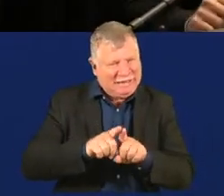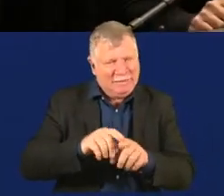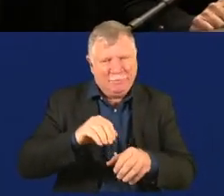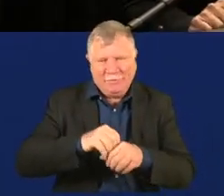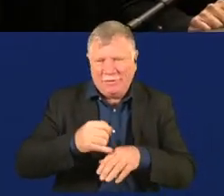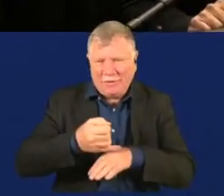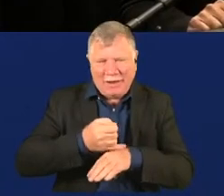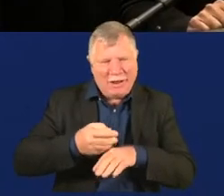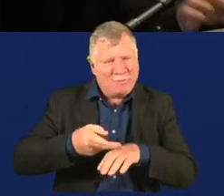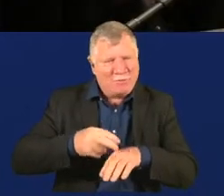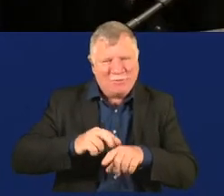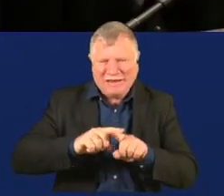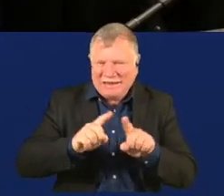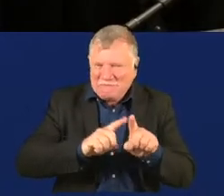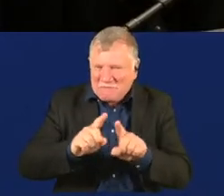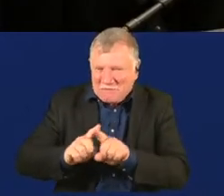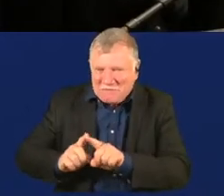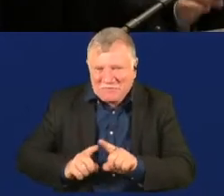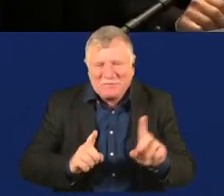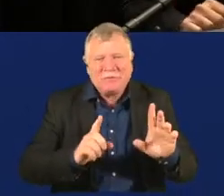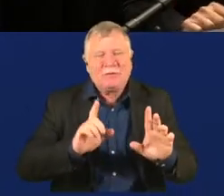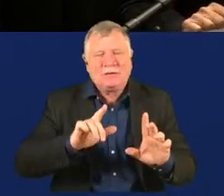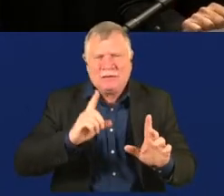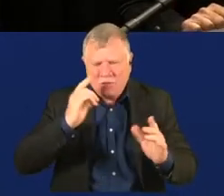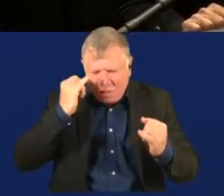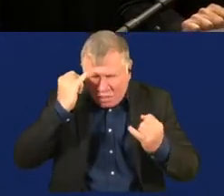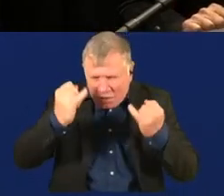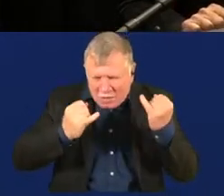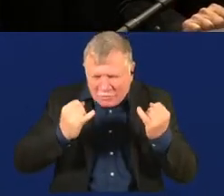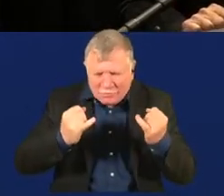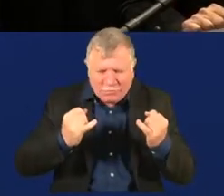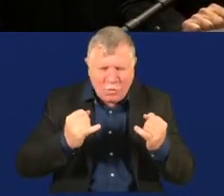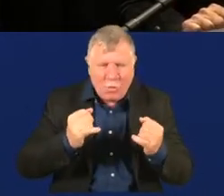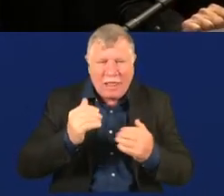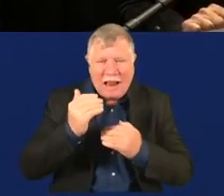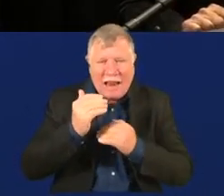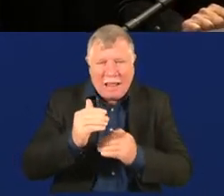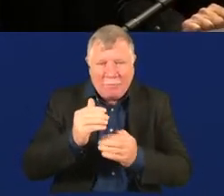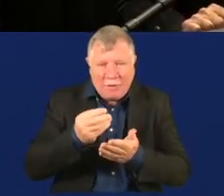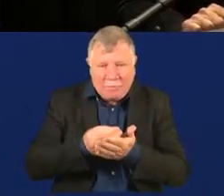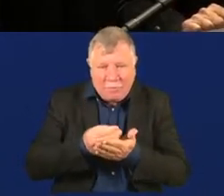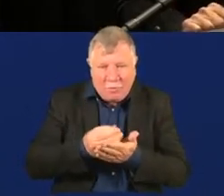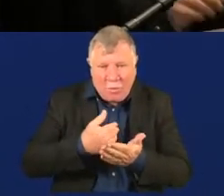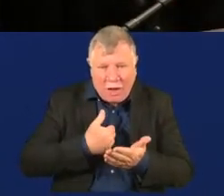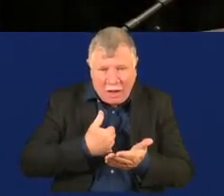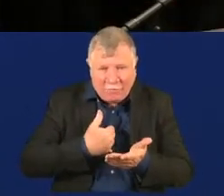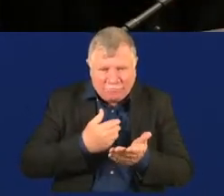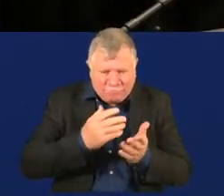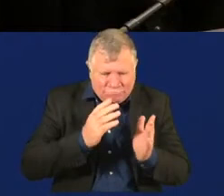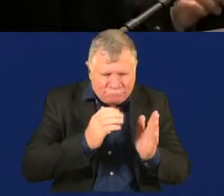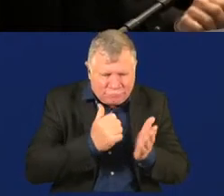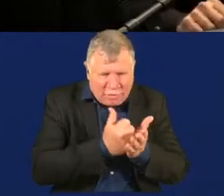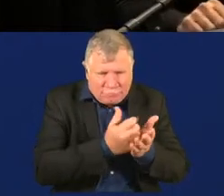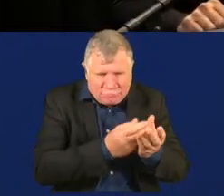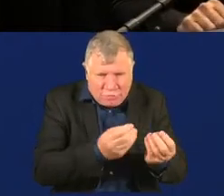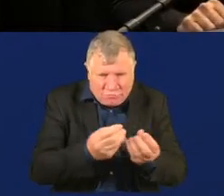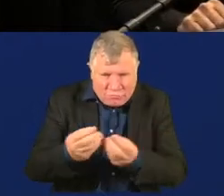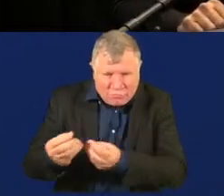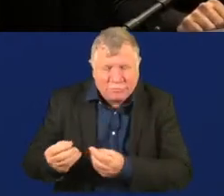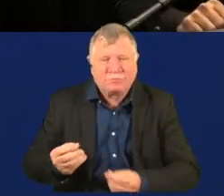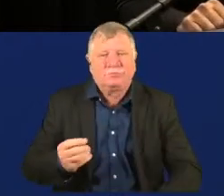the island of Puerto Rico, so we need to be strategic with the limited resources that we have. And although the picture